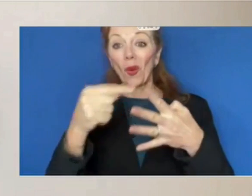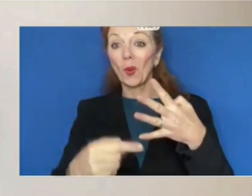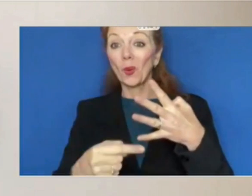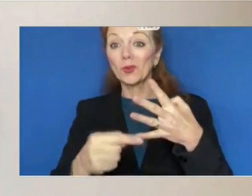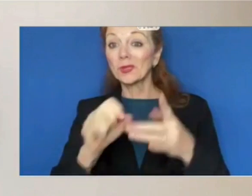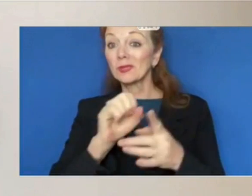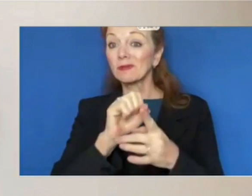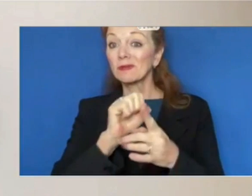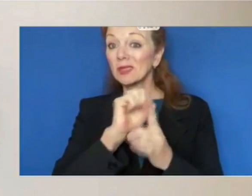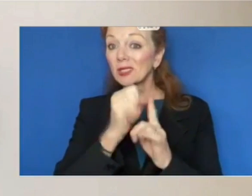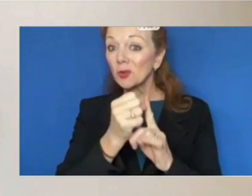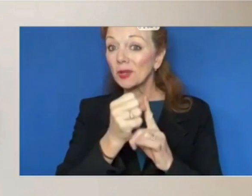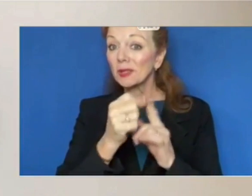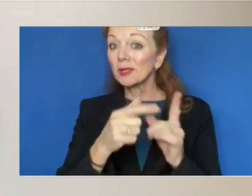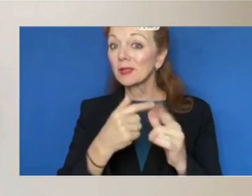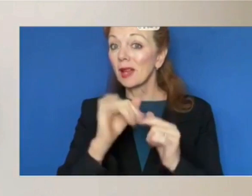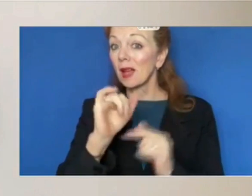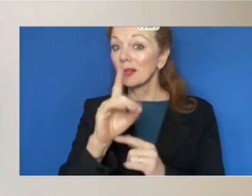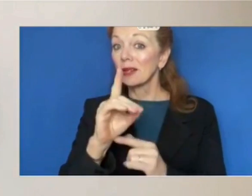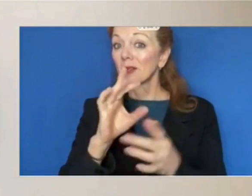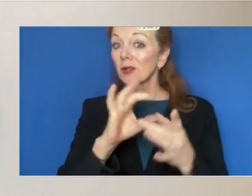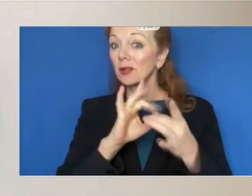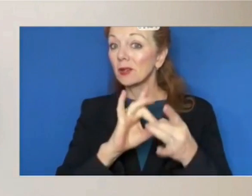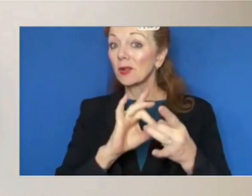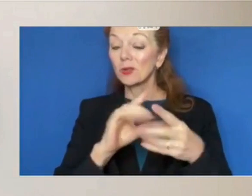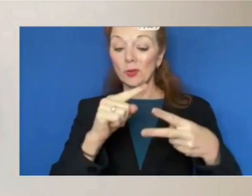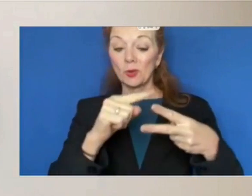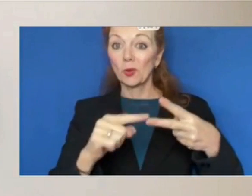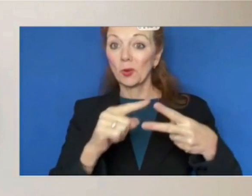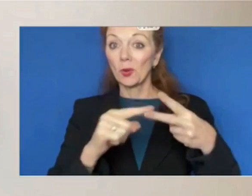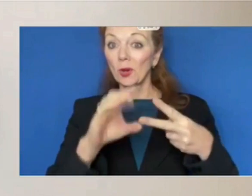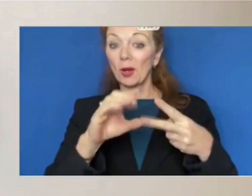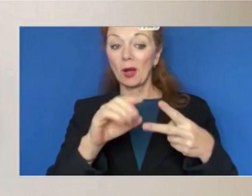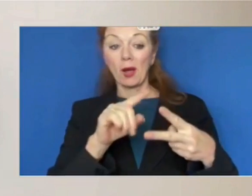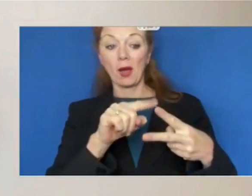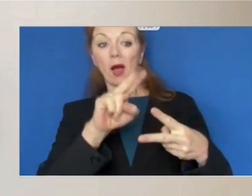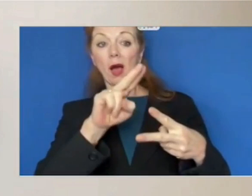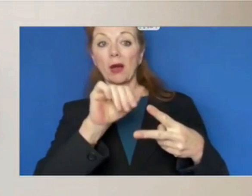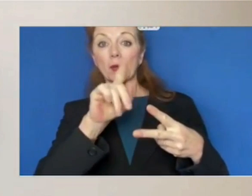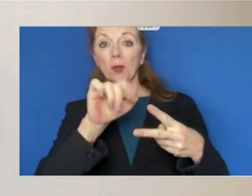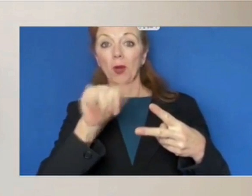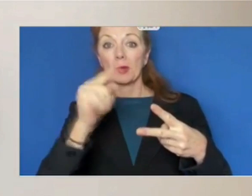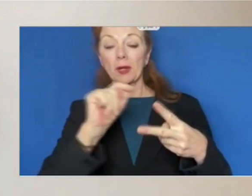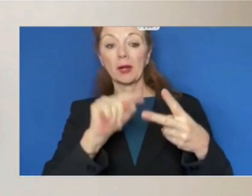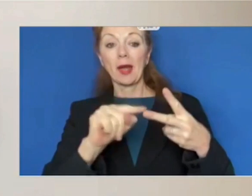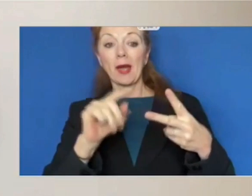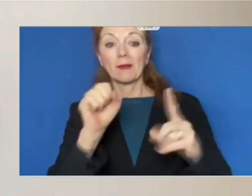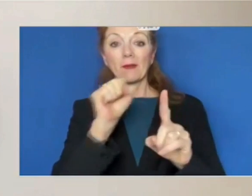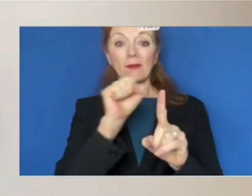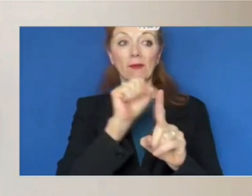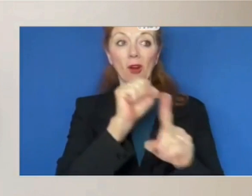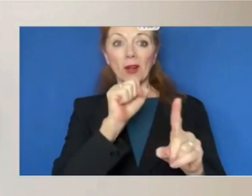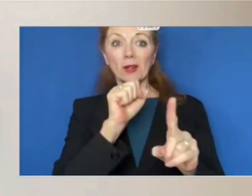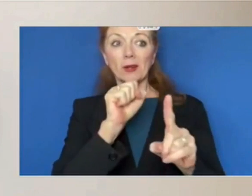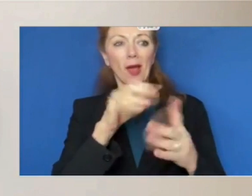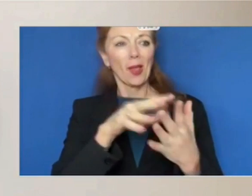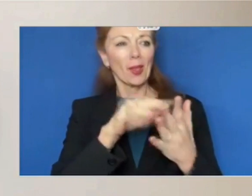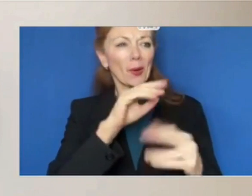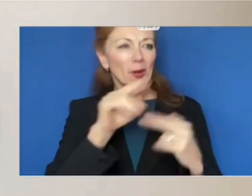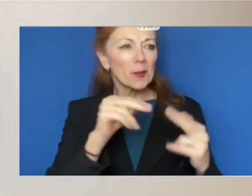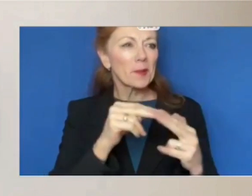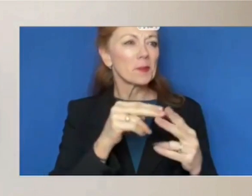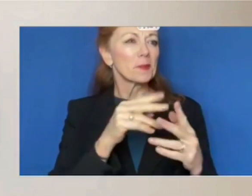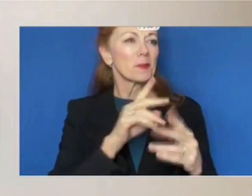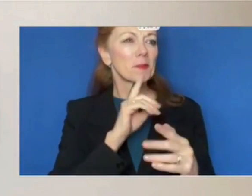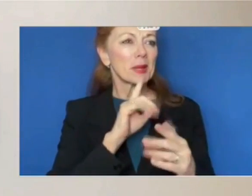related specifically to those two crimes, the unemployment and SBA fraud, only learned about being a victim of identity theft upon